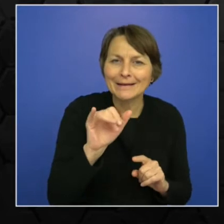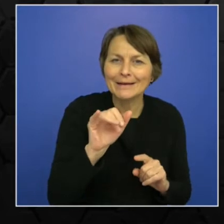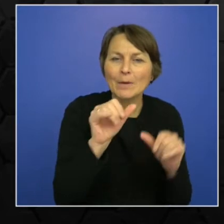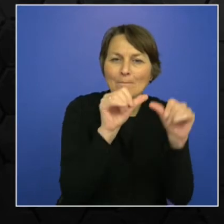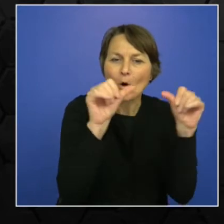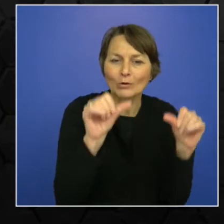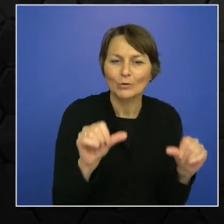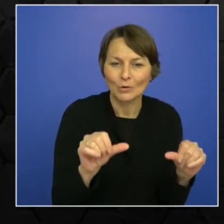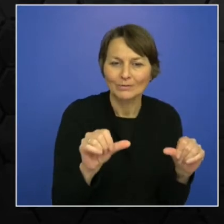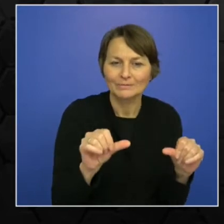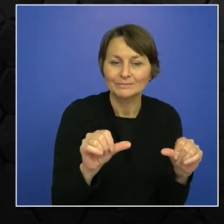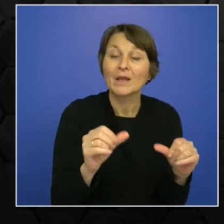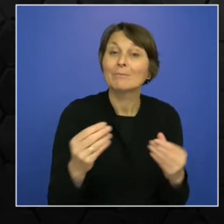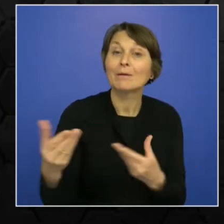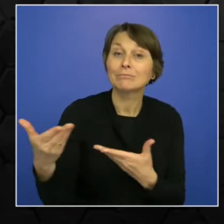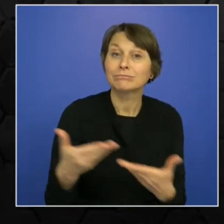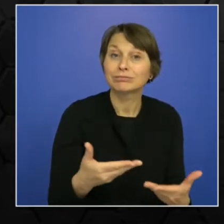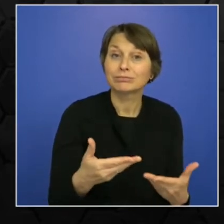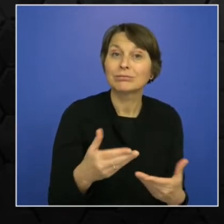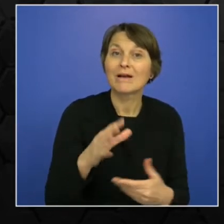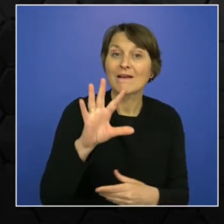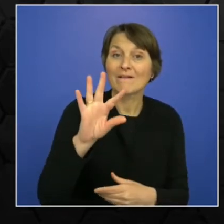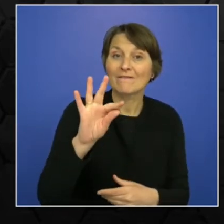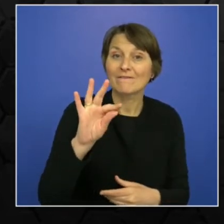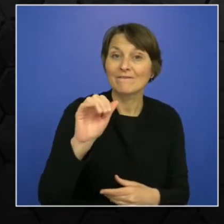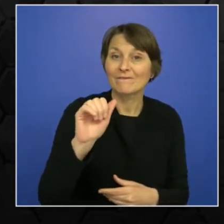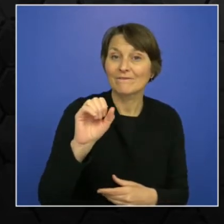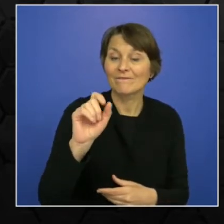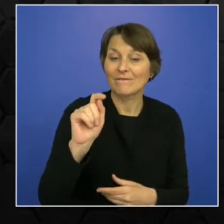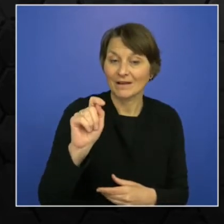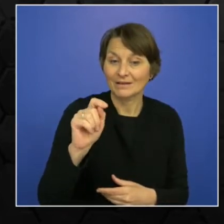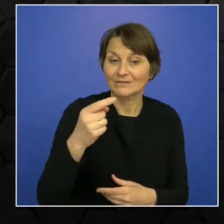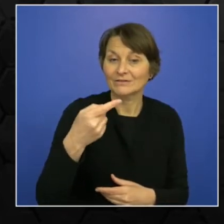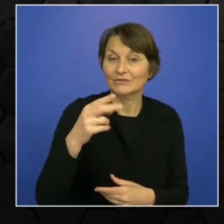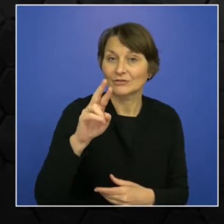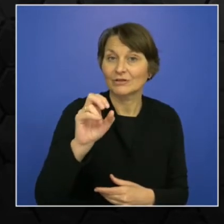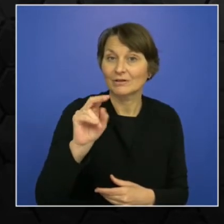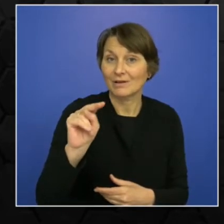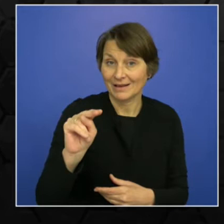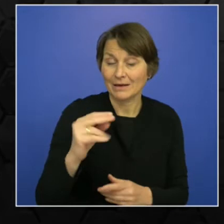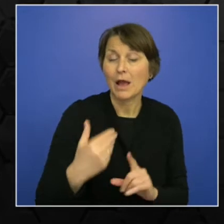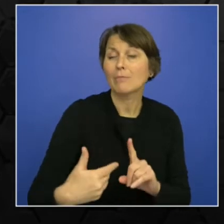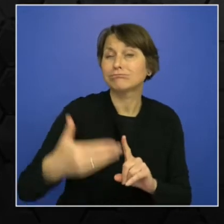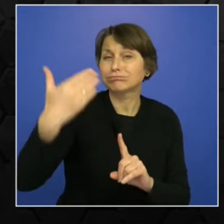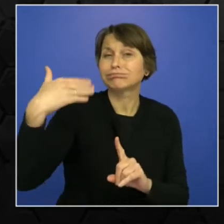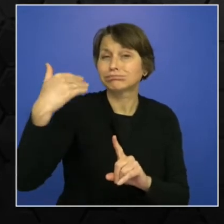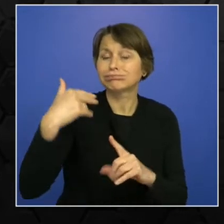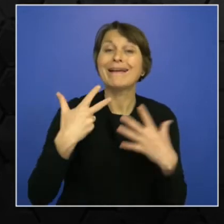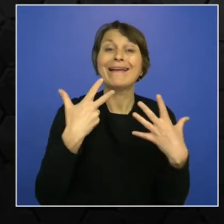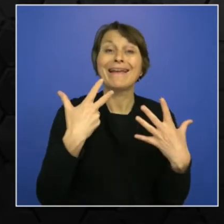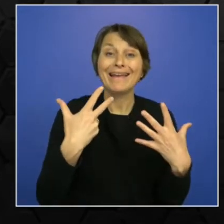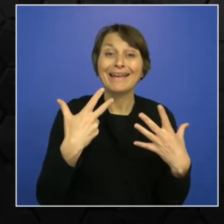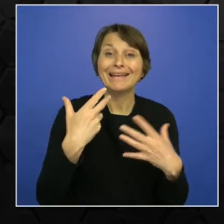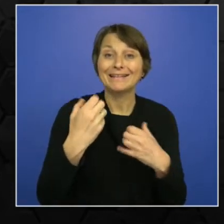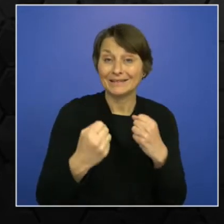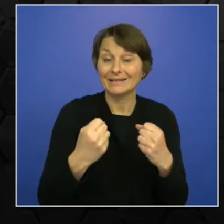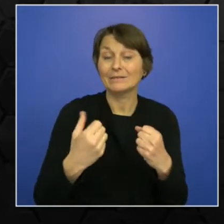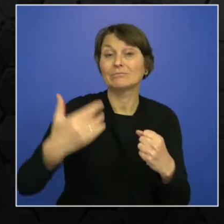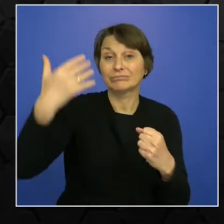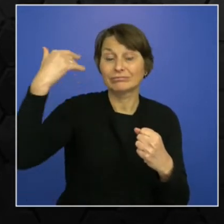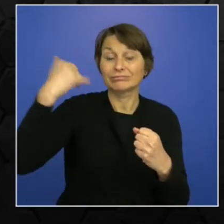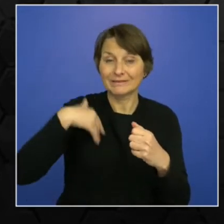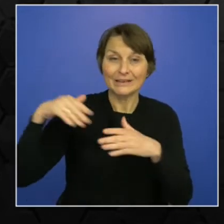which is introduced by Microsoft in the year 2018. So fast GRNN stands for